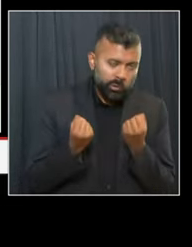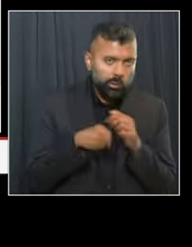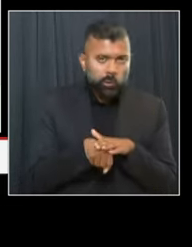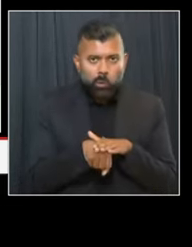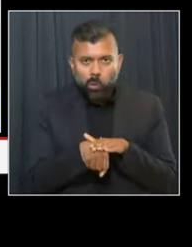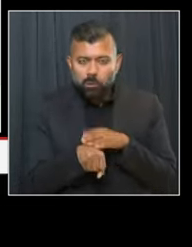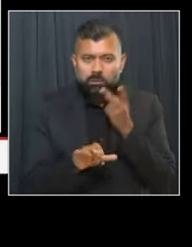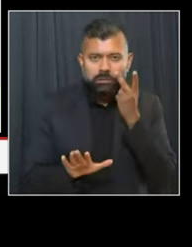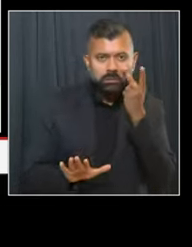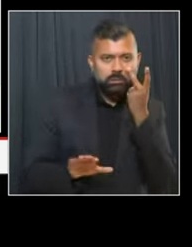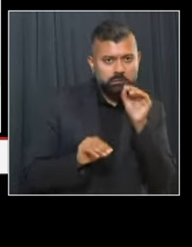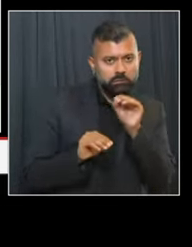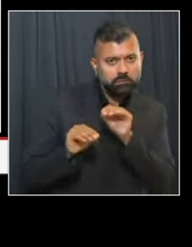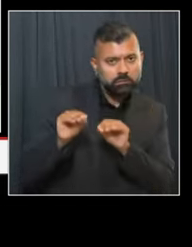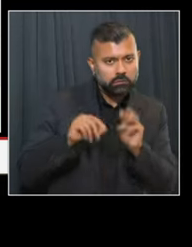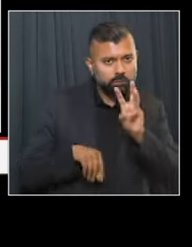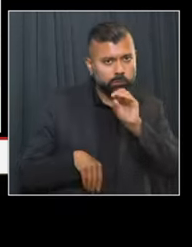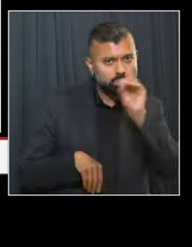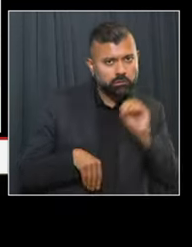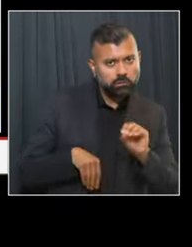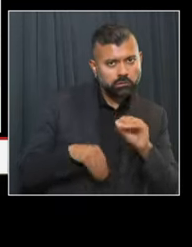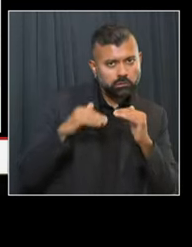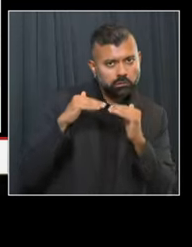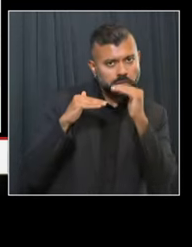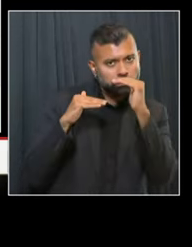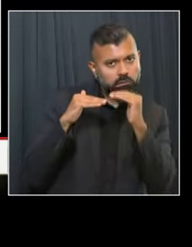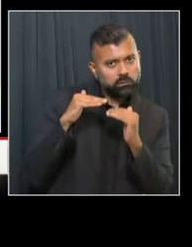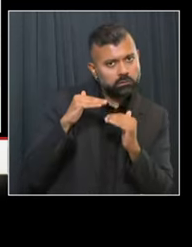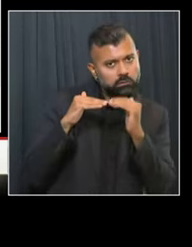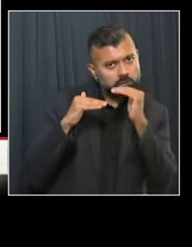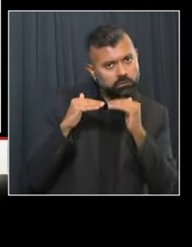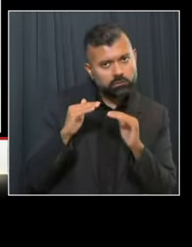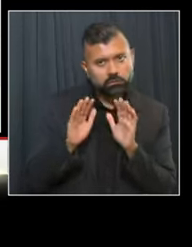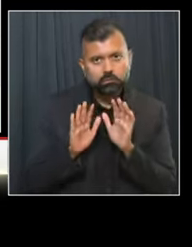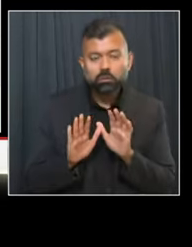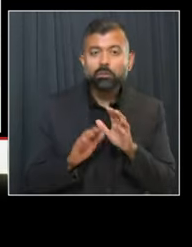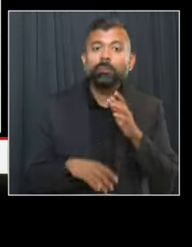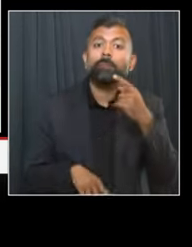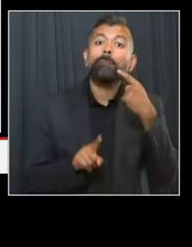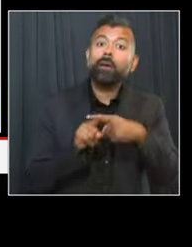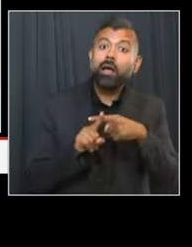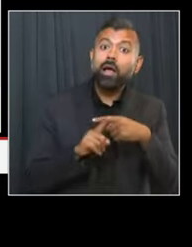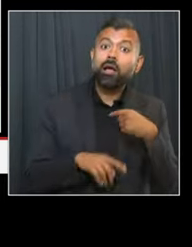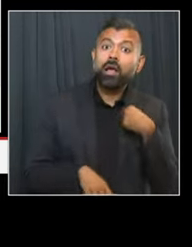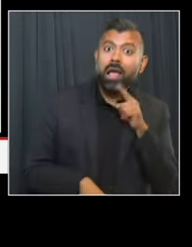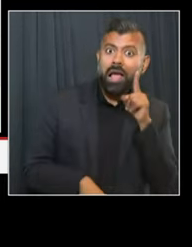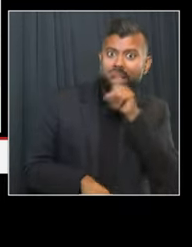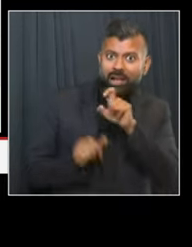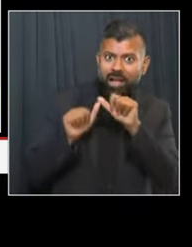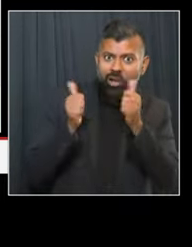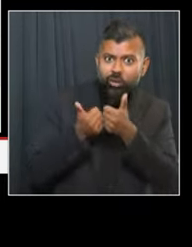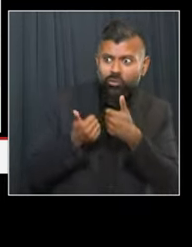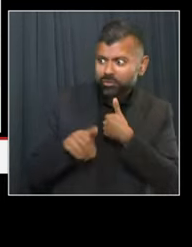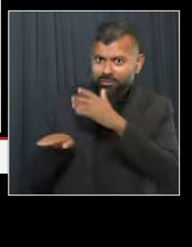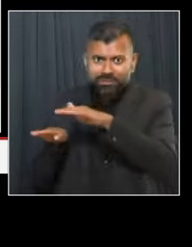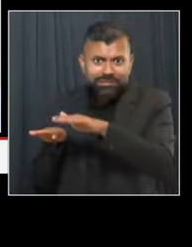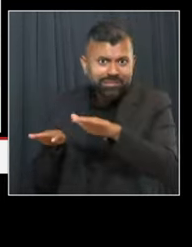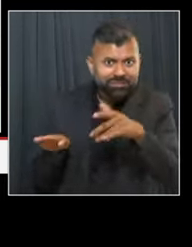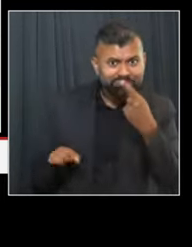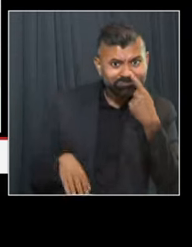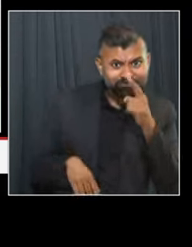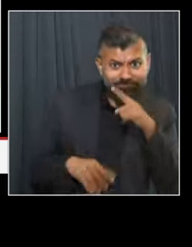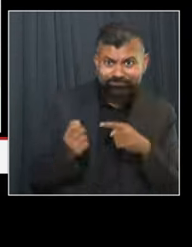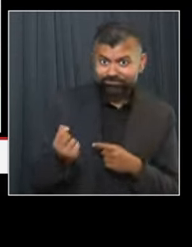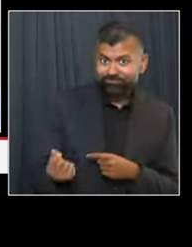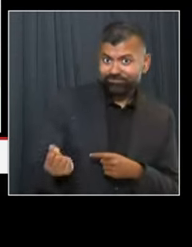rest of the fiscal year. And we asked for agencies to submit spending plans to us that they had not formulated, which is you have to